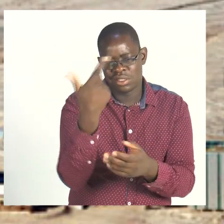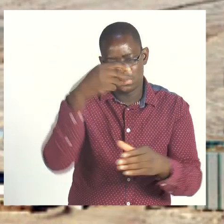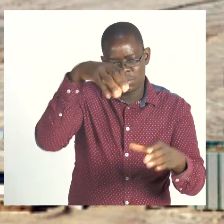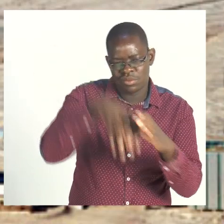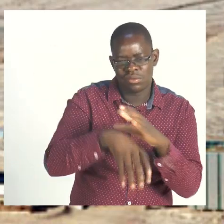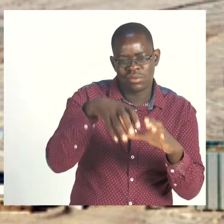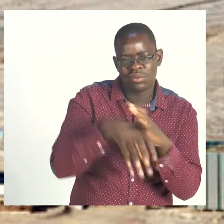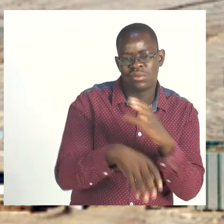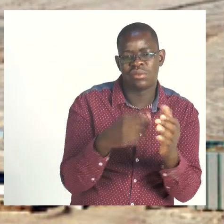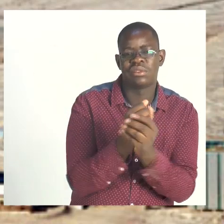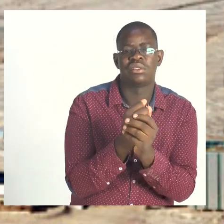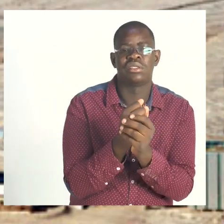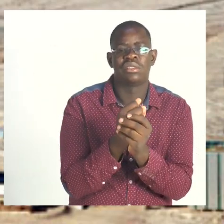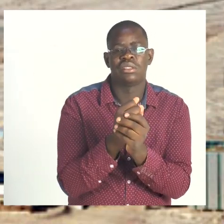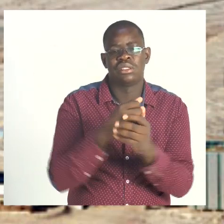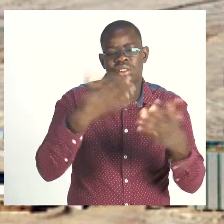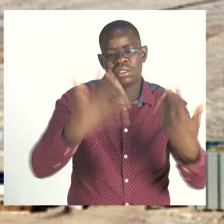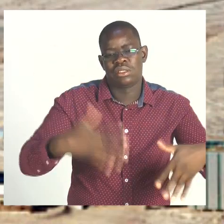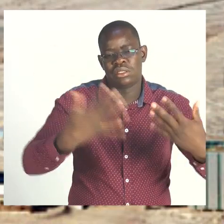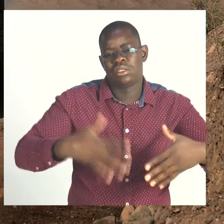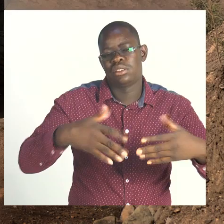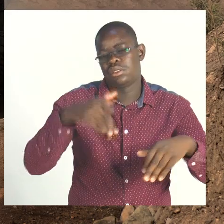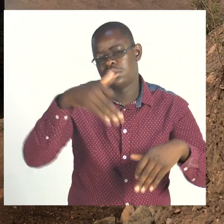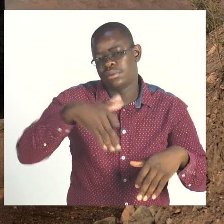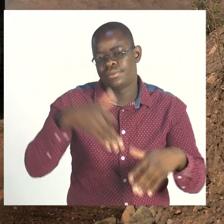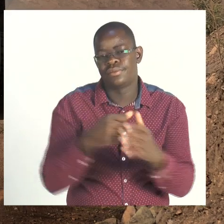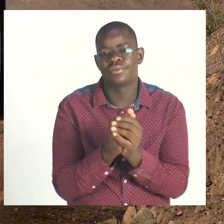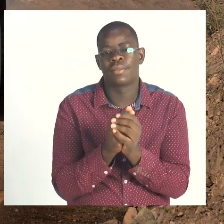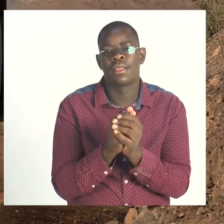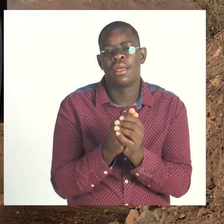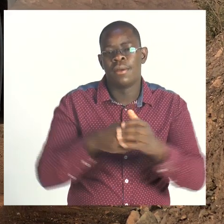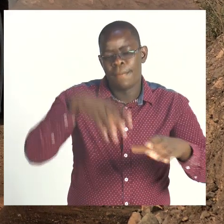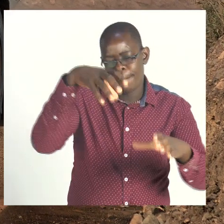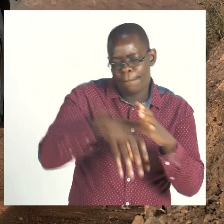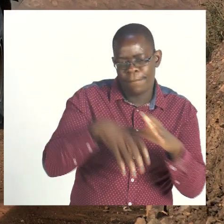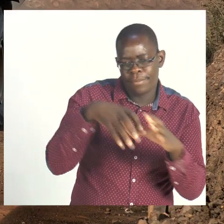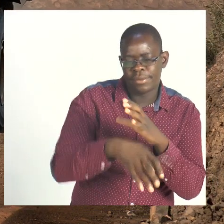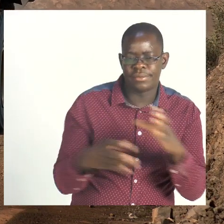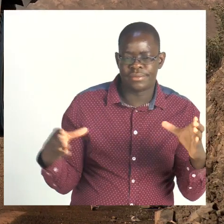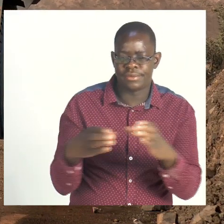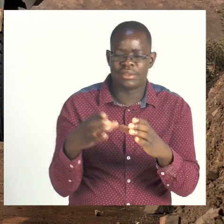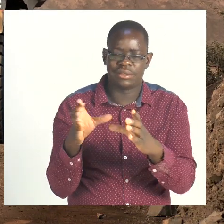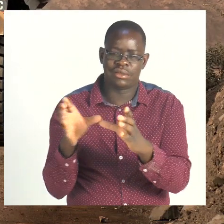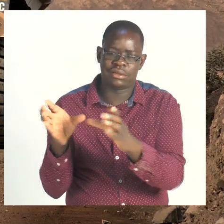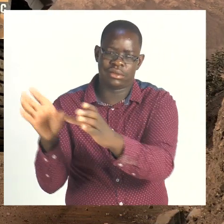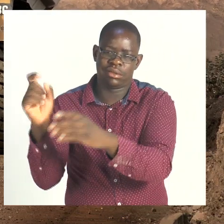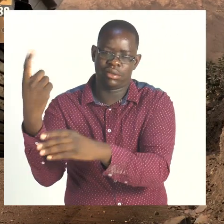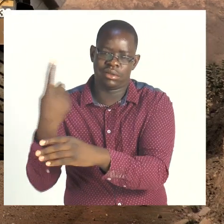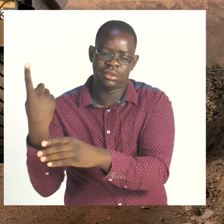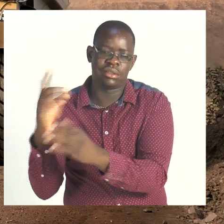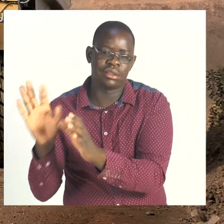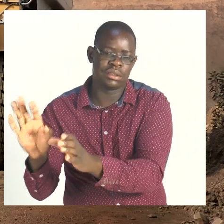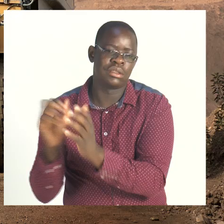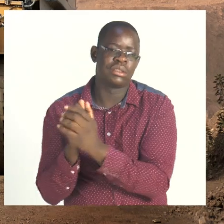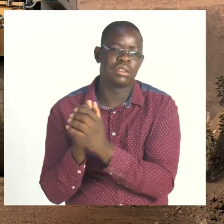is the most prominent industrial activity here. But mines are usually located in isolated areas, so